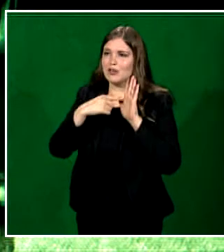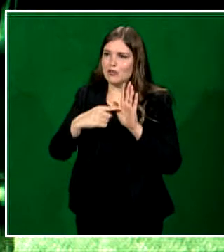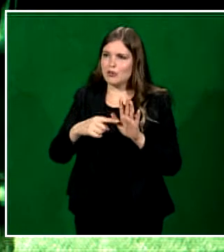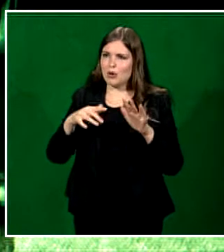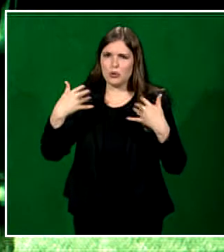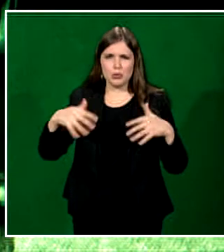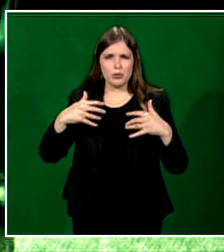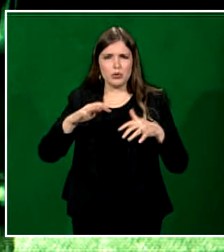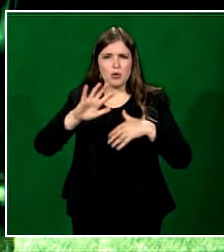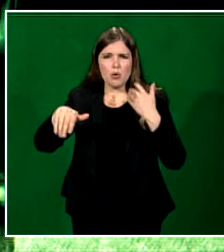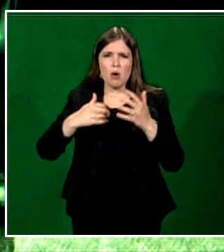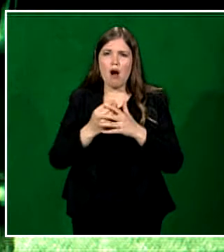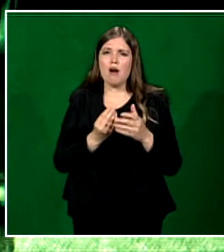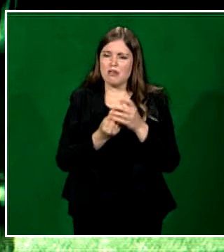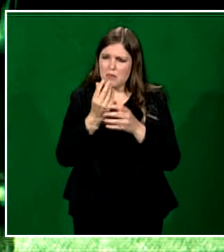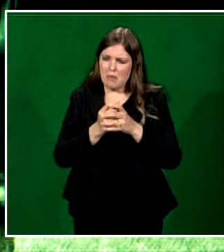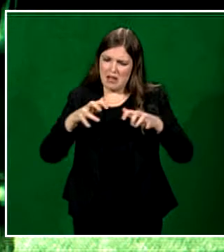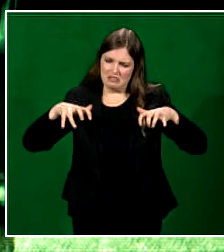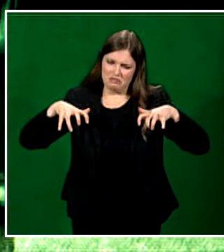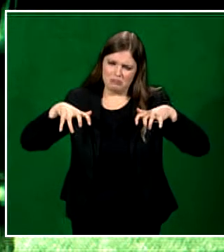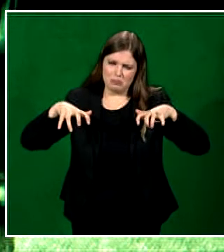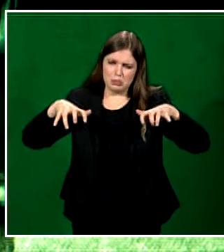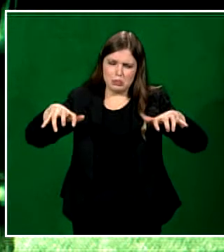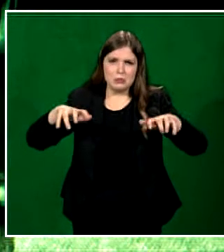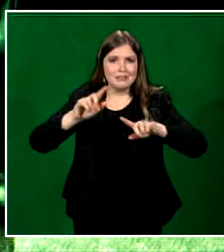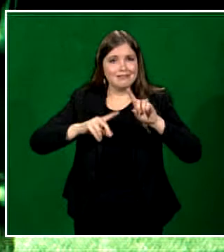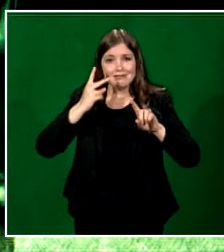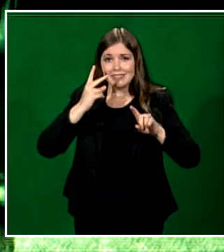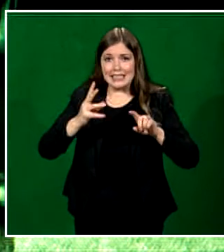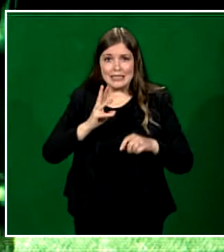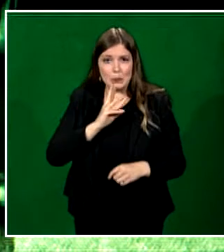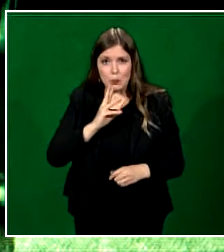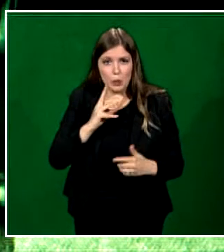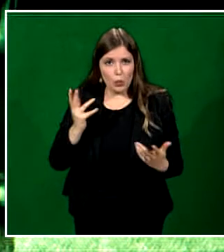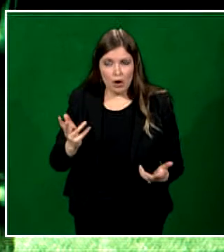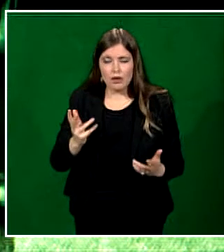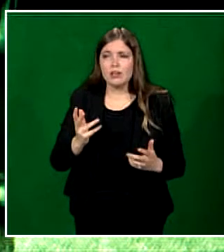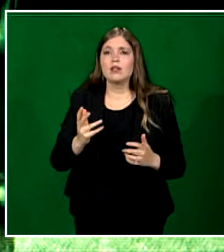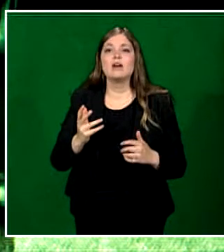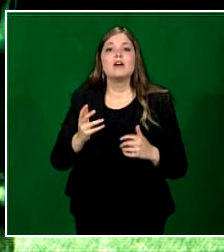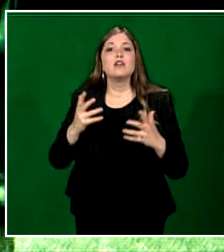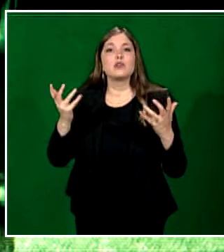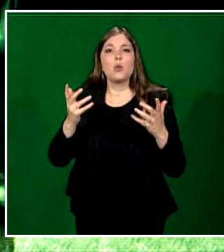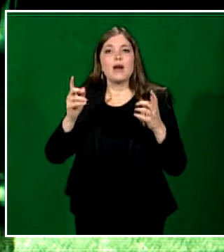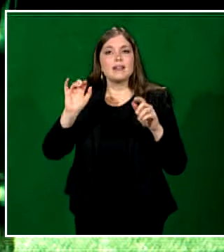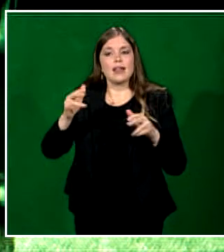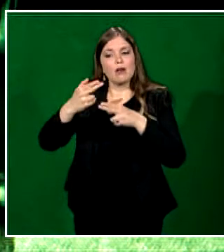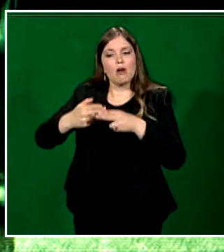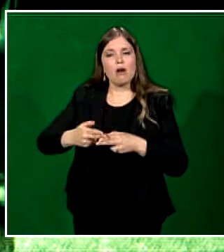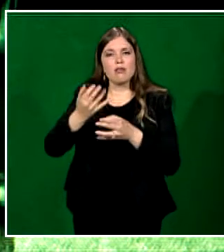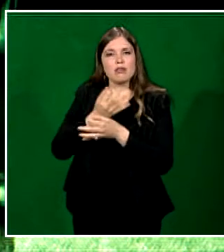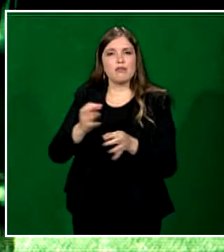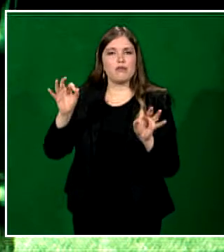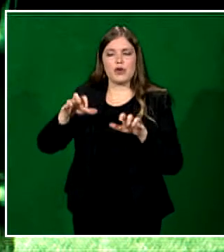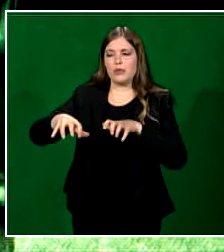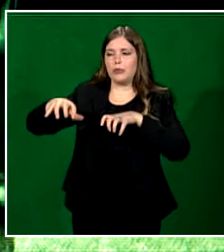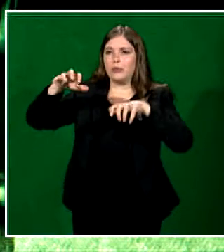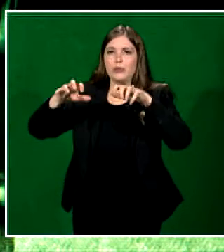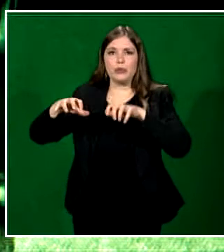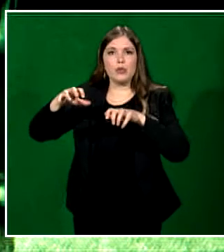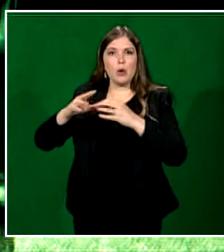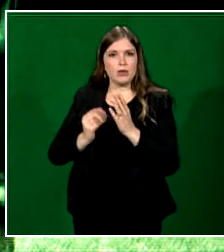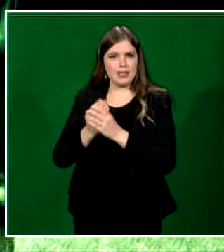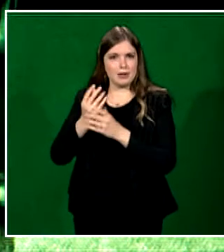the lake, but only a green cover. Next slide. Water hyacinth is a free-floating plant whose growth is linked to accumulation